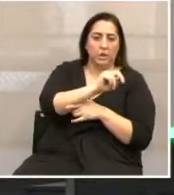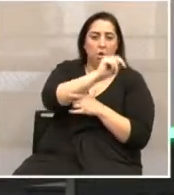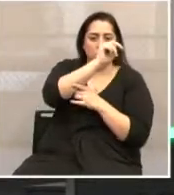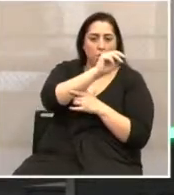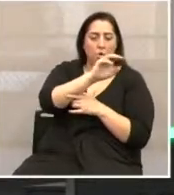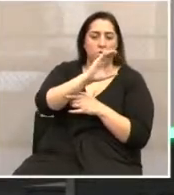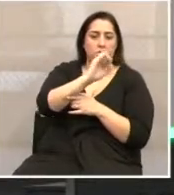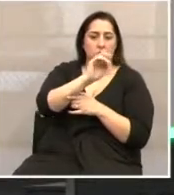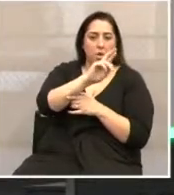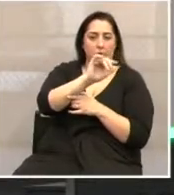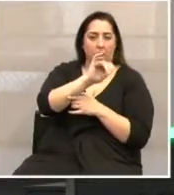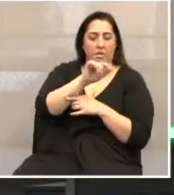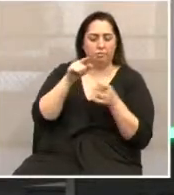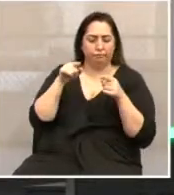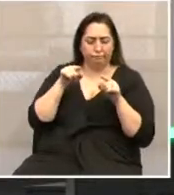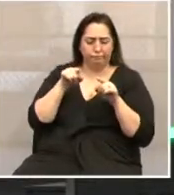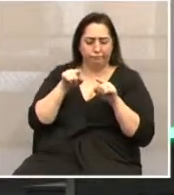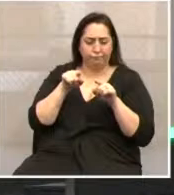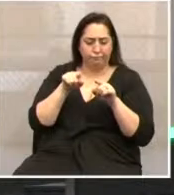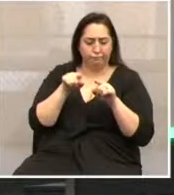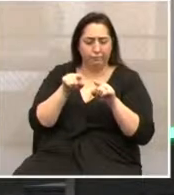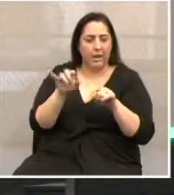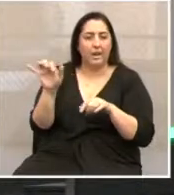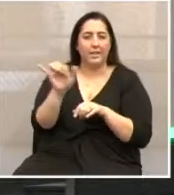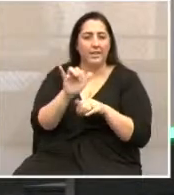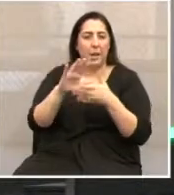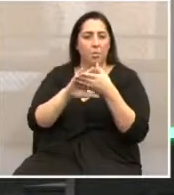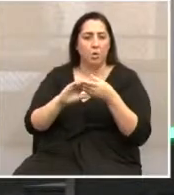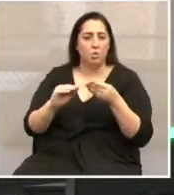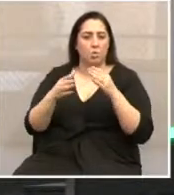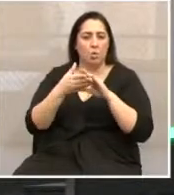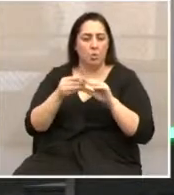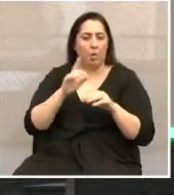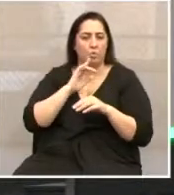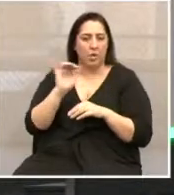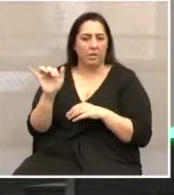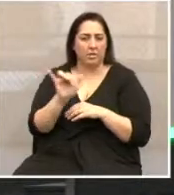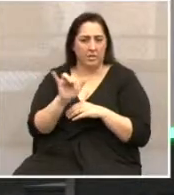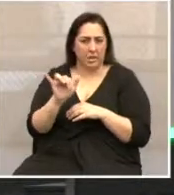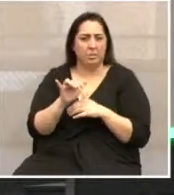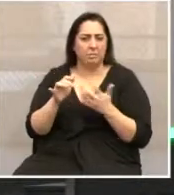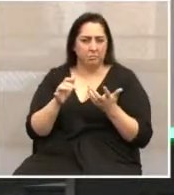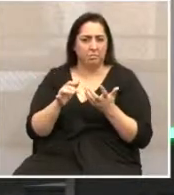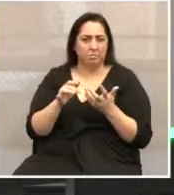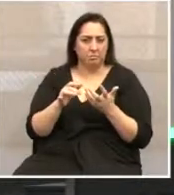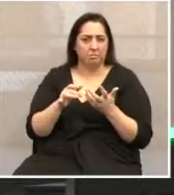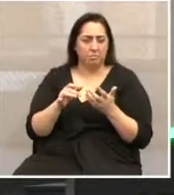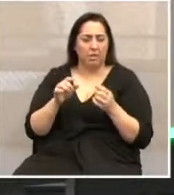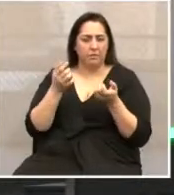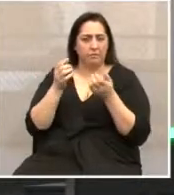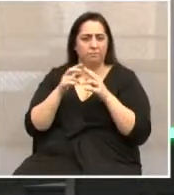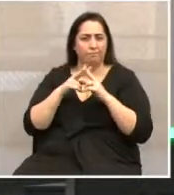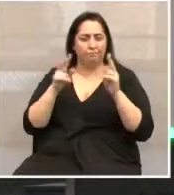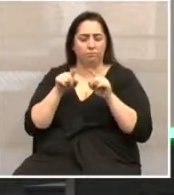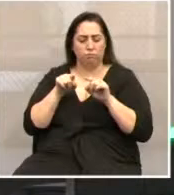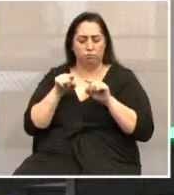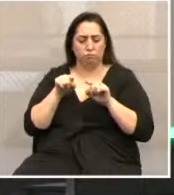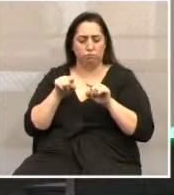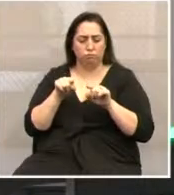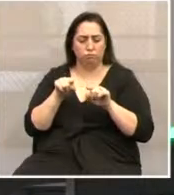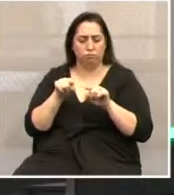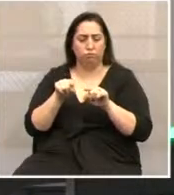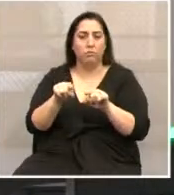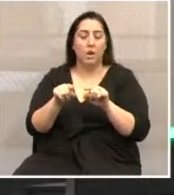Union, you know, after the Civil War, you know, began in 1861. So there are a lot of parallels. But here